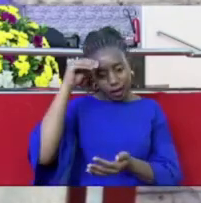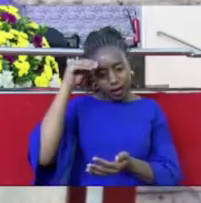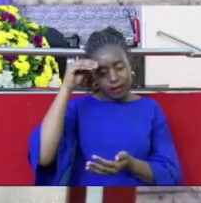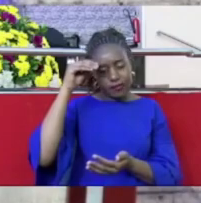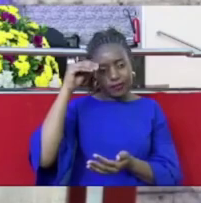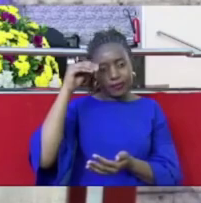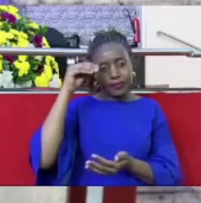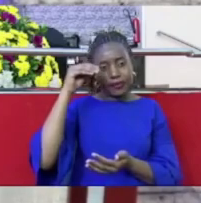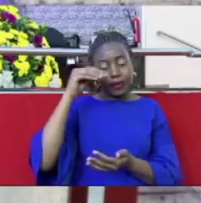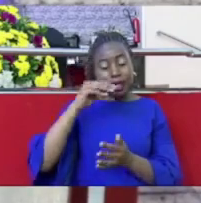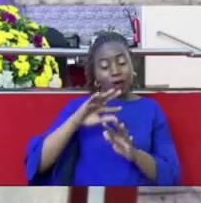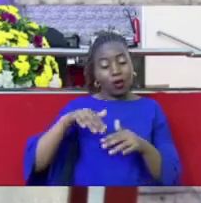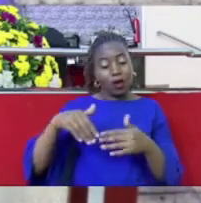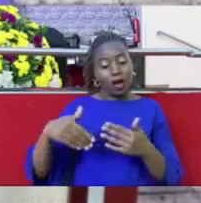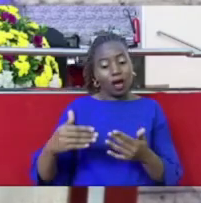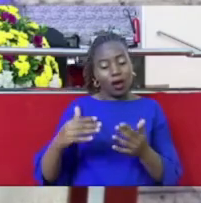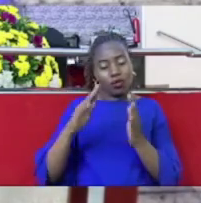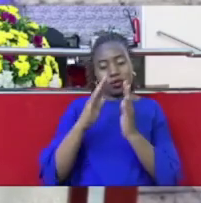learn on how to pray.